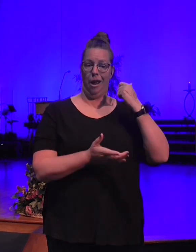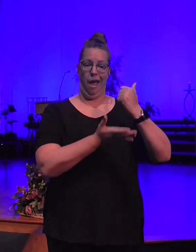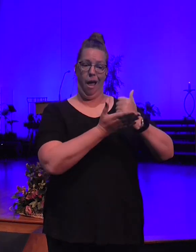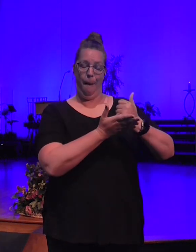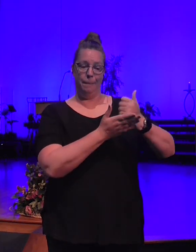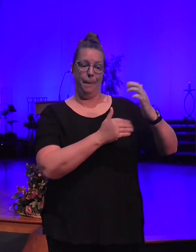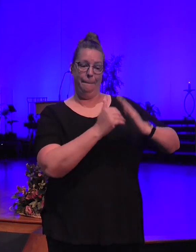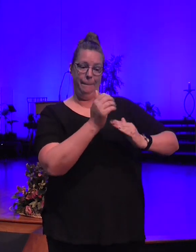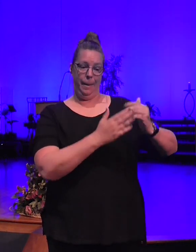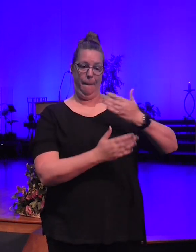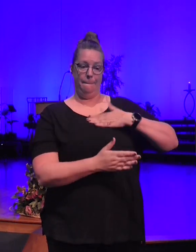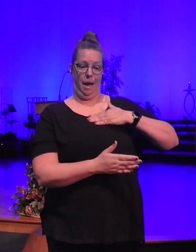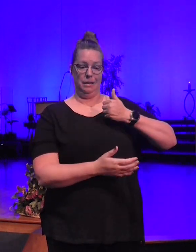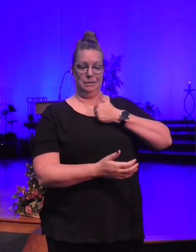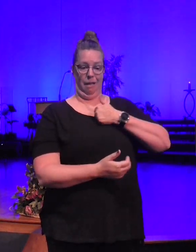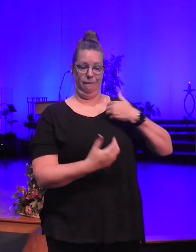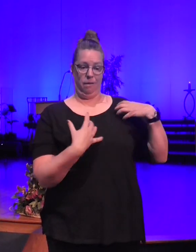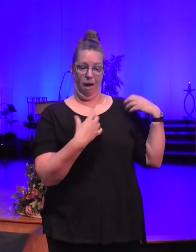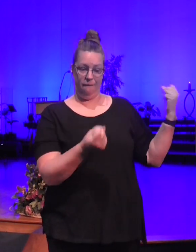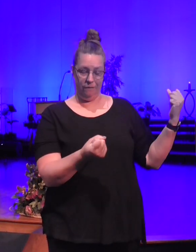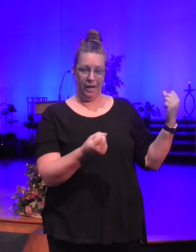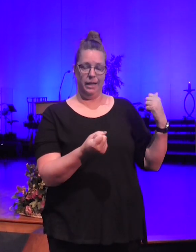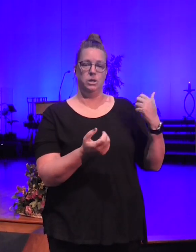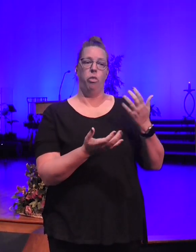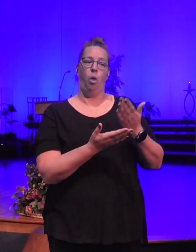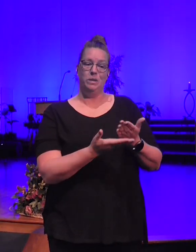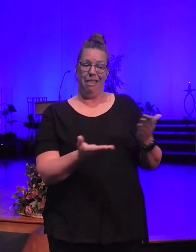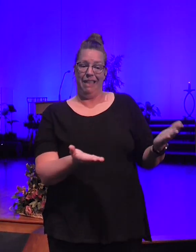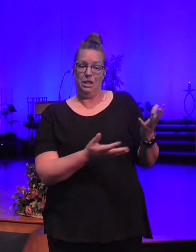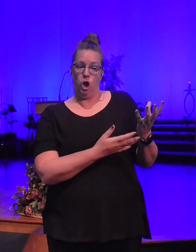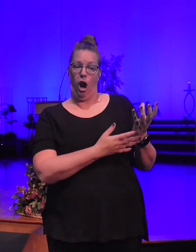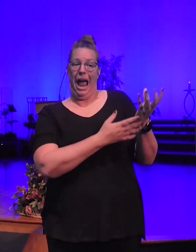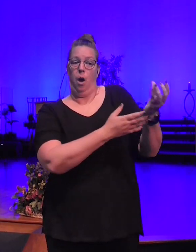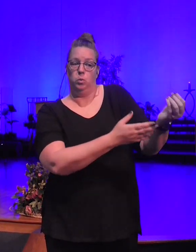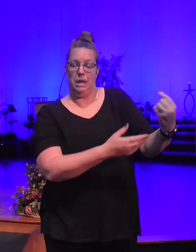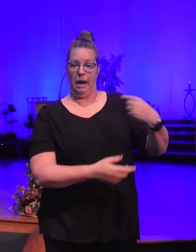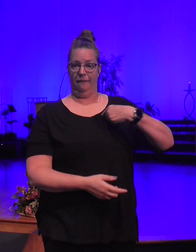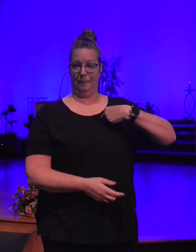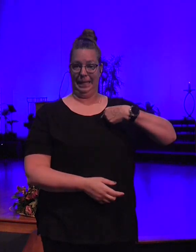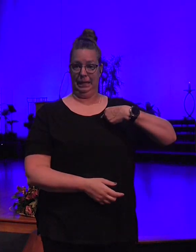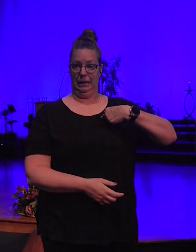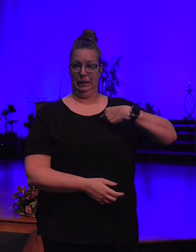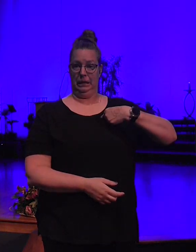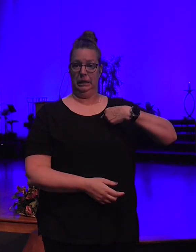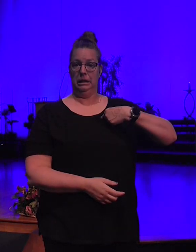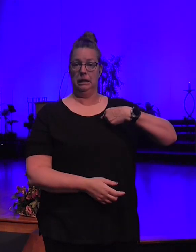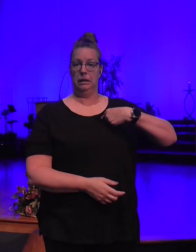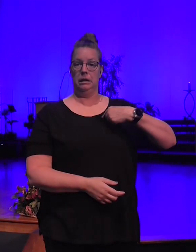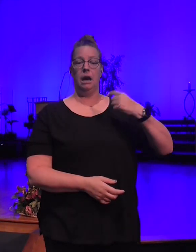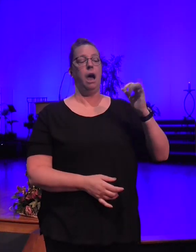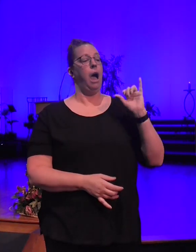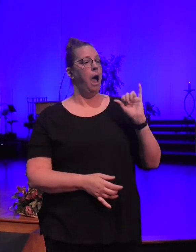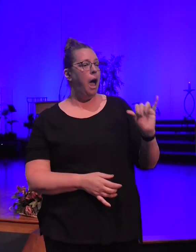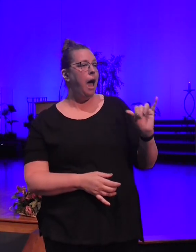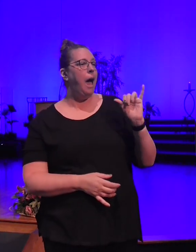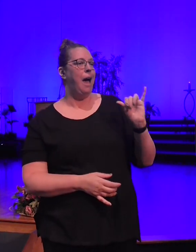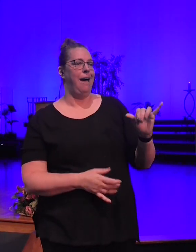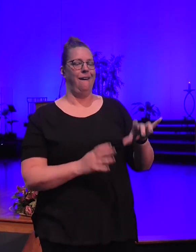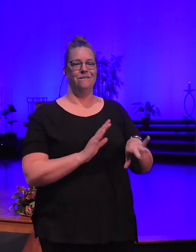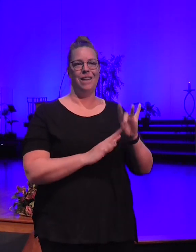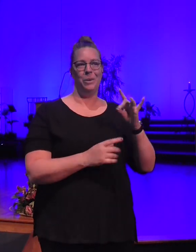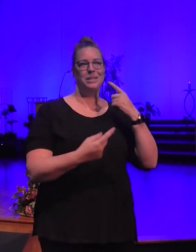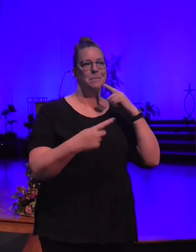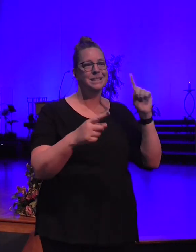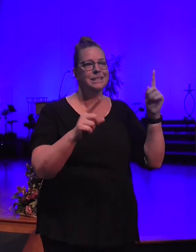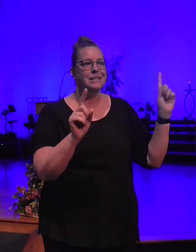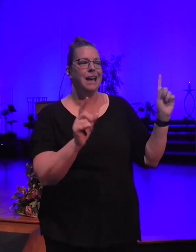my self-confidence. It was those things that were outside of me that came in, and I found some success, and so